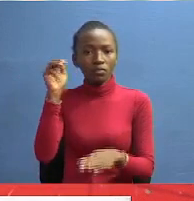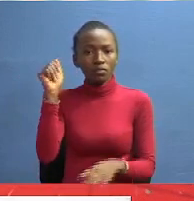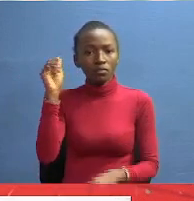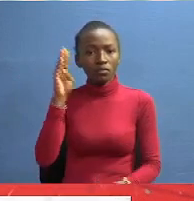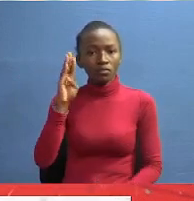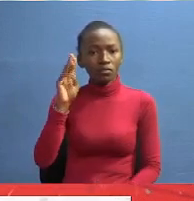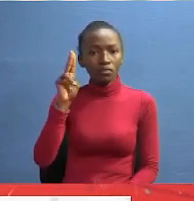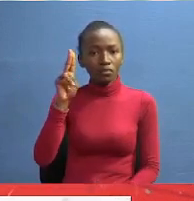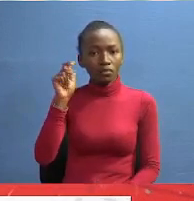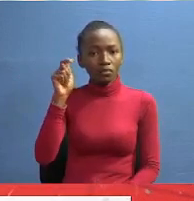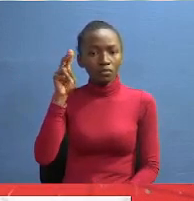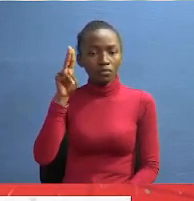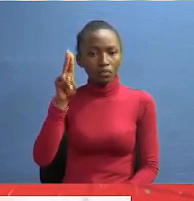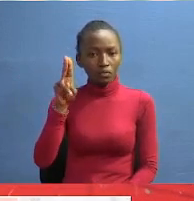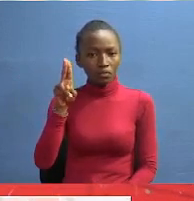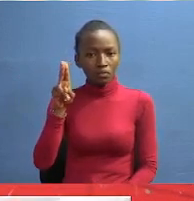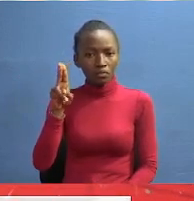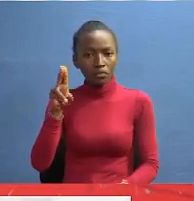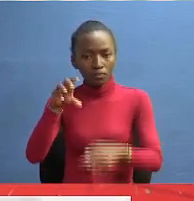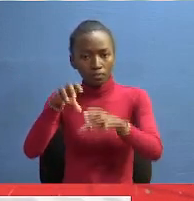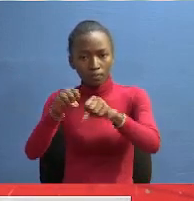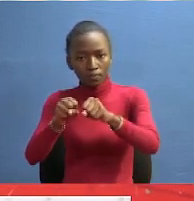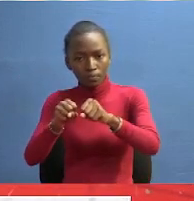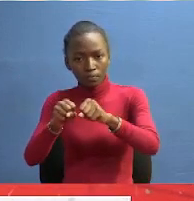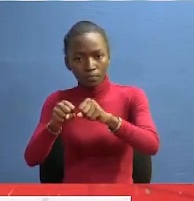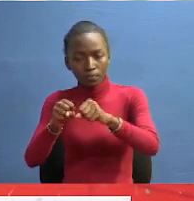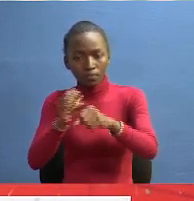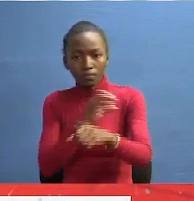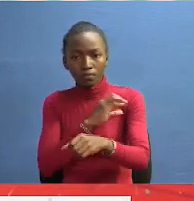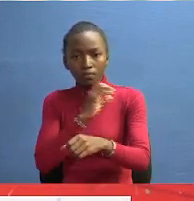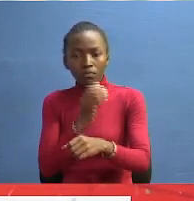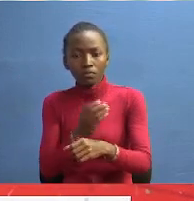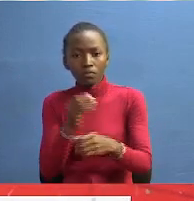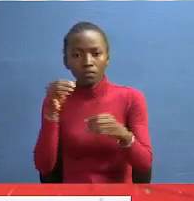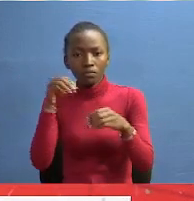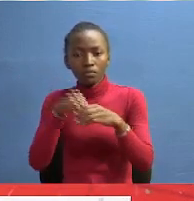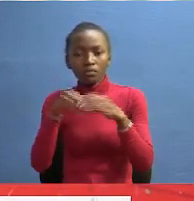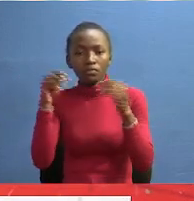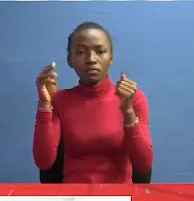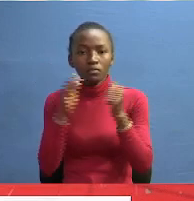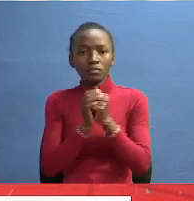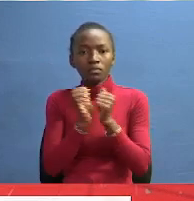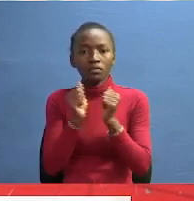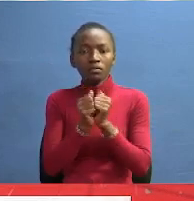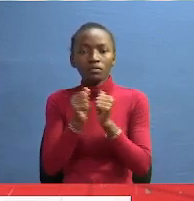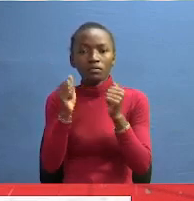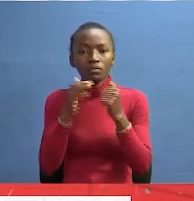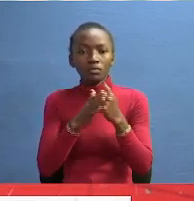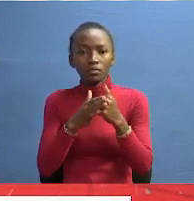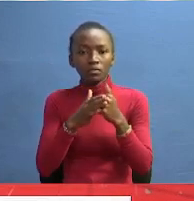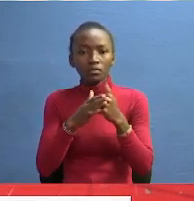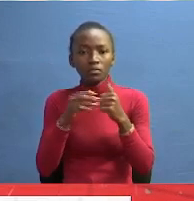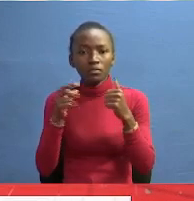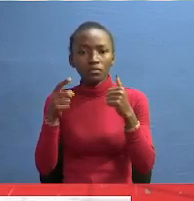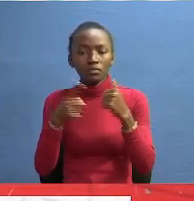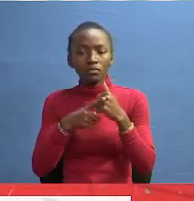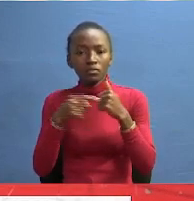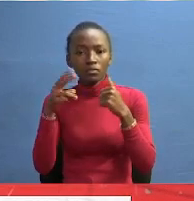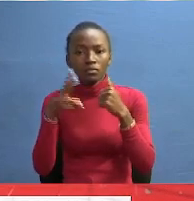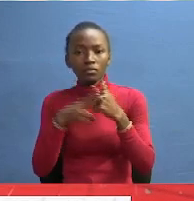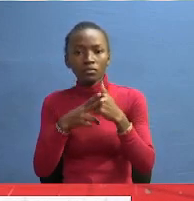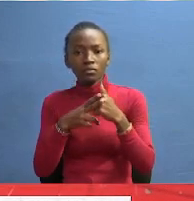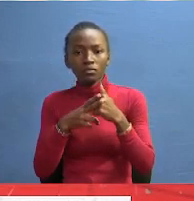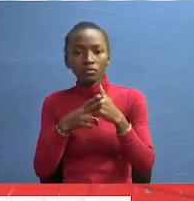in 1967, and basically the entire state became extremely volatile